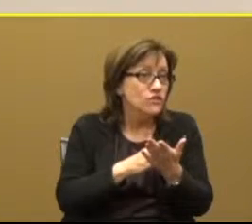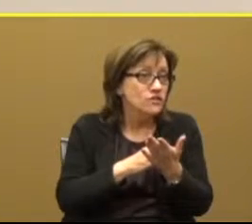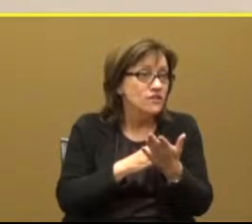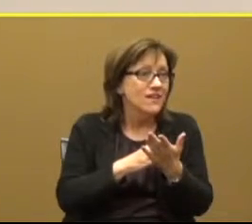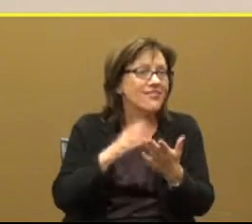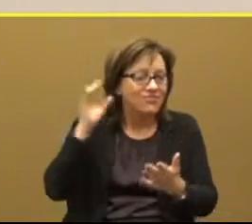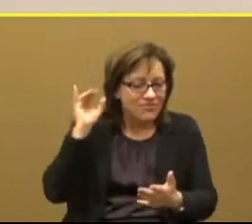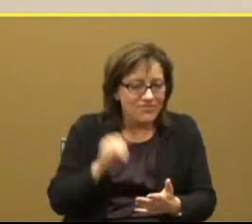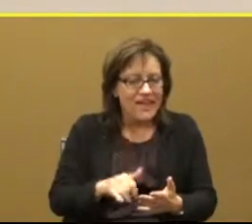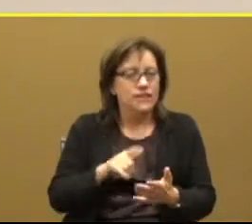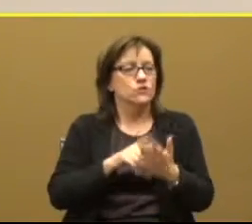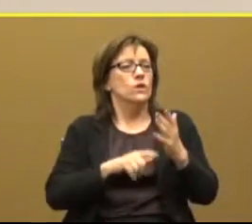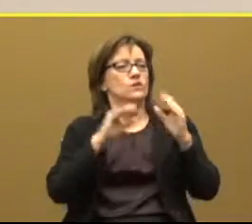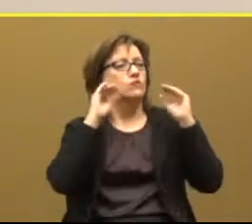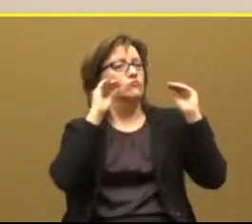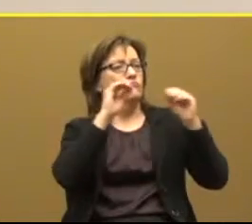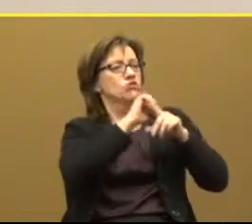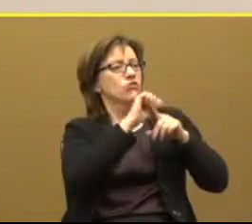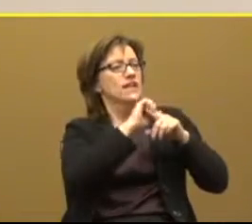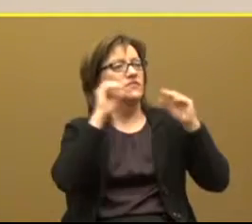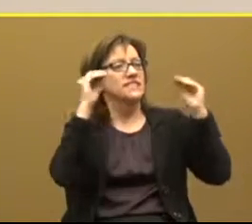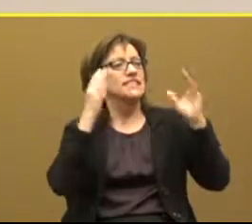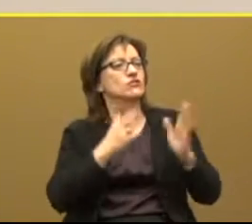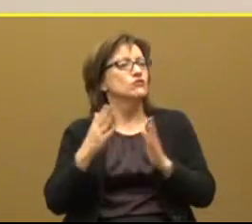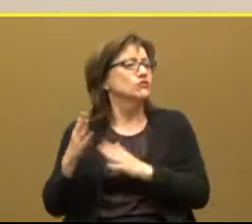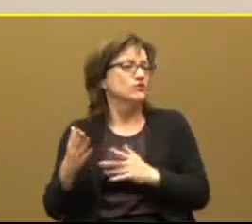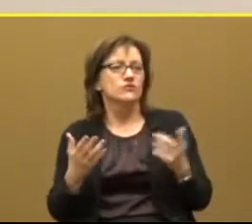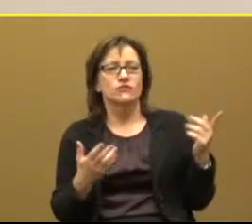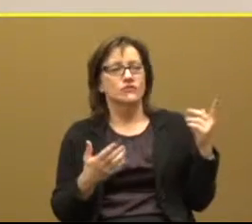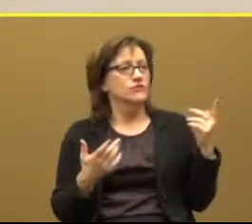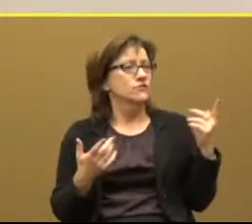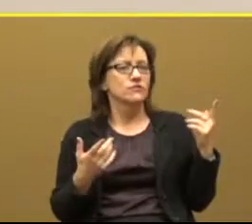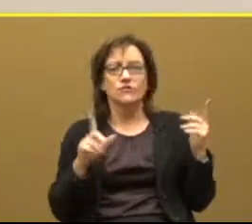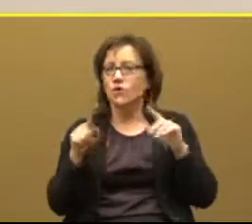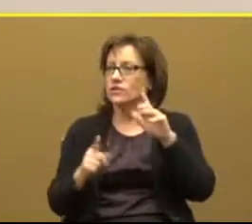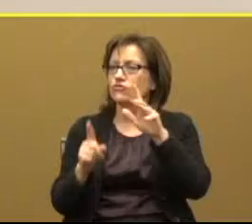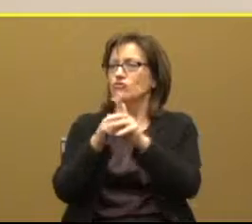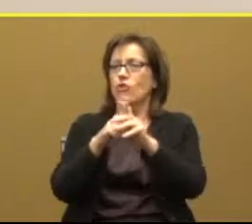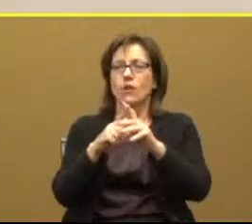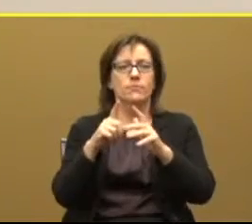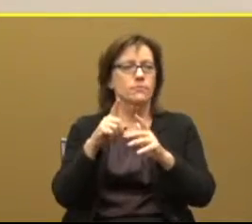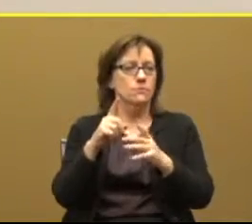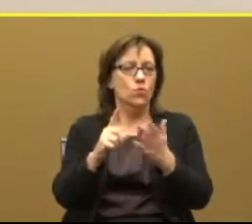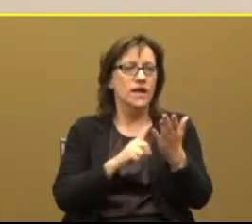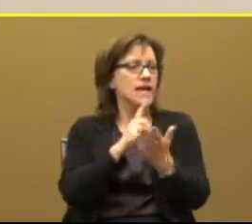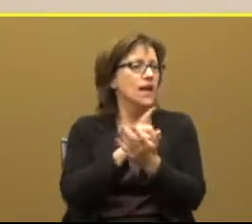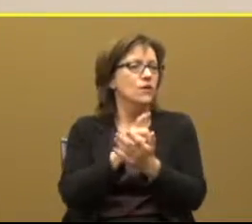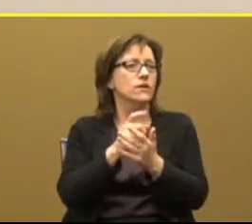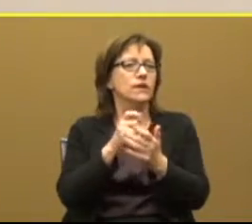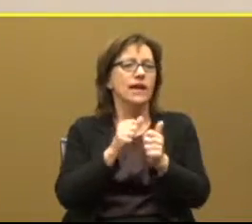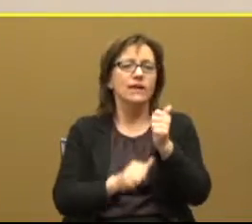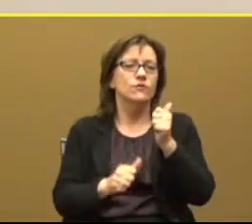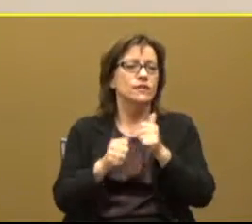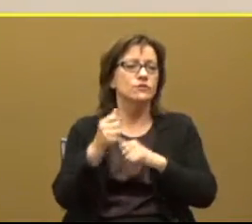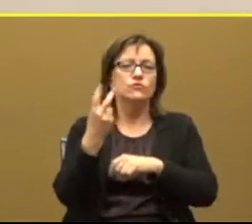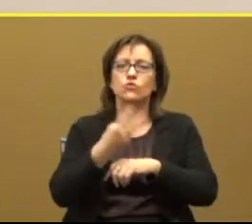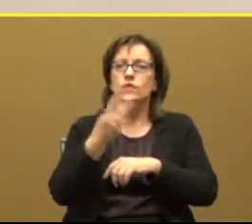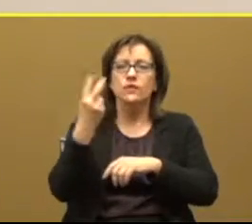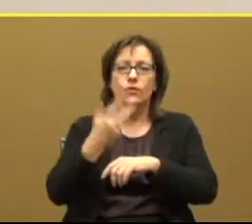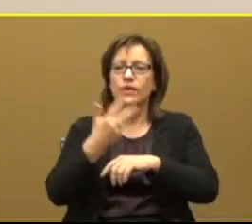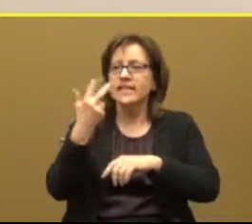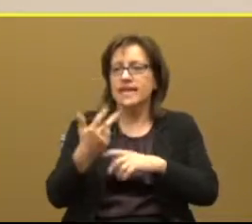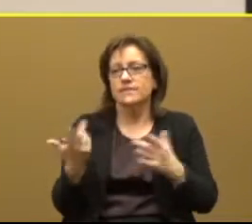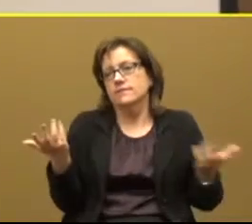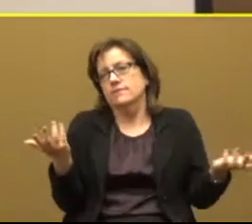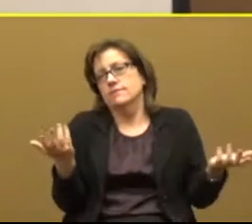to train those LBS teachers on, because you're only going to be flipping in there an hour every couple days, right? And